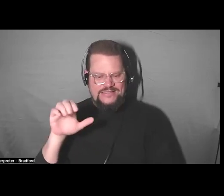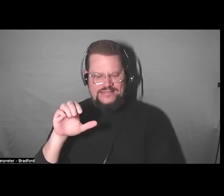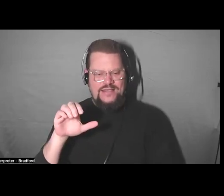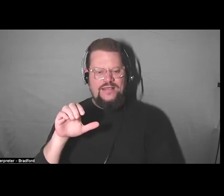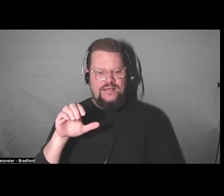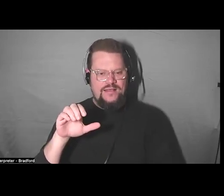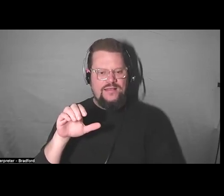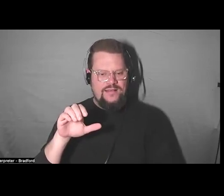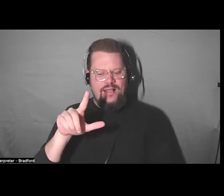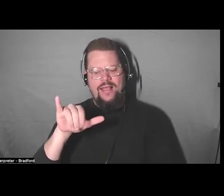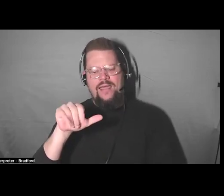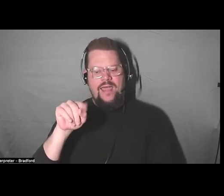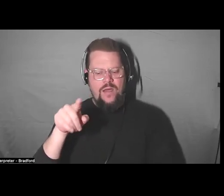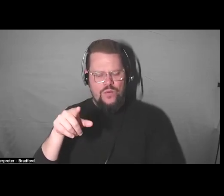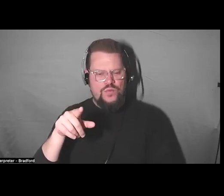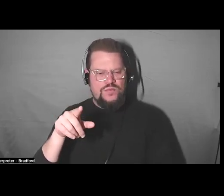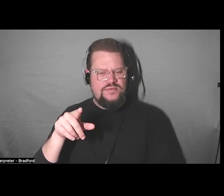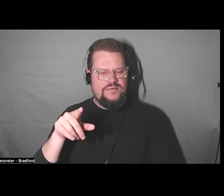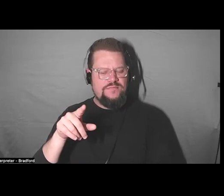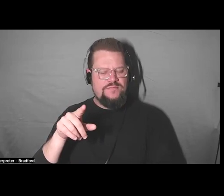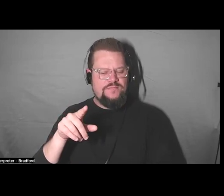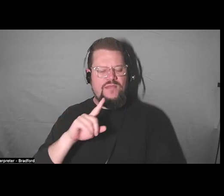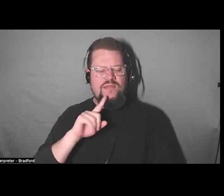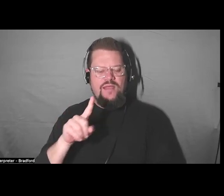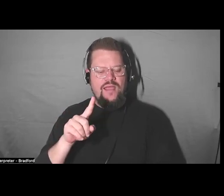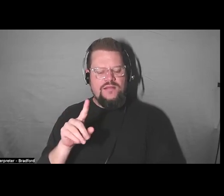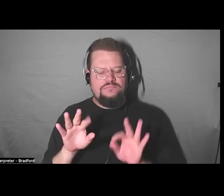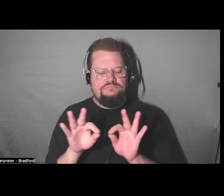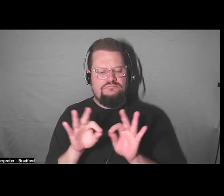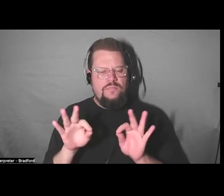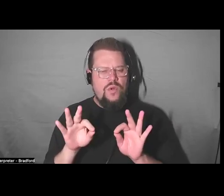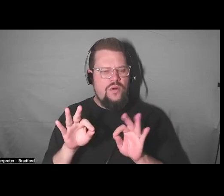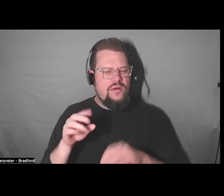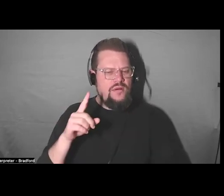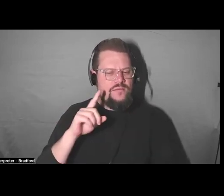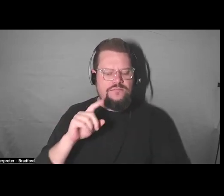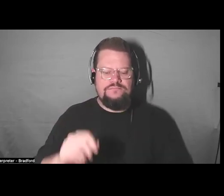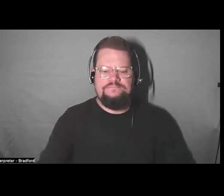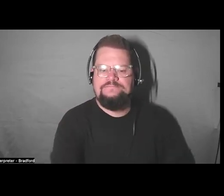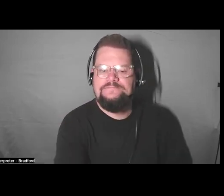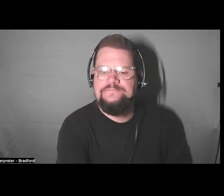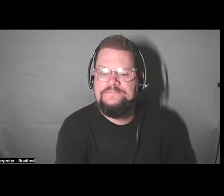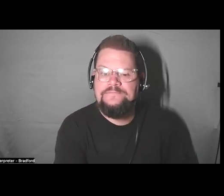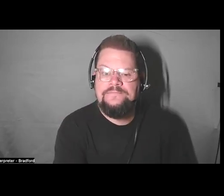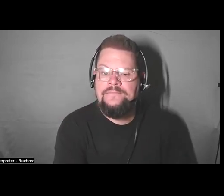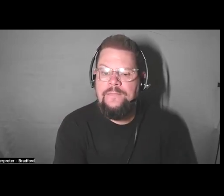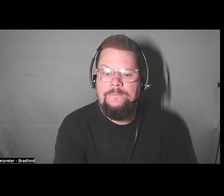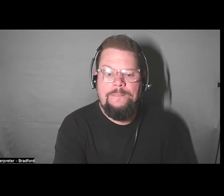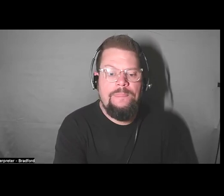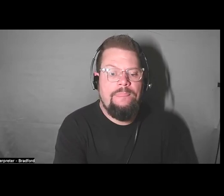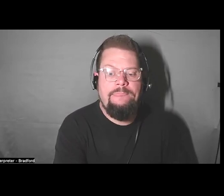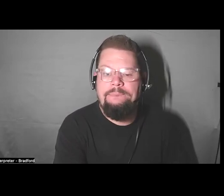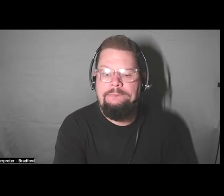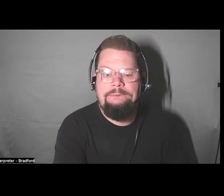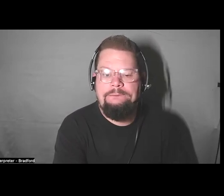the same is pivotal for motor memory. However, most SLPs I've worked with want to use the basic universal